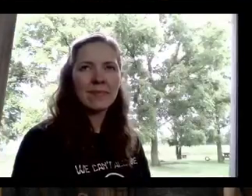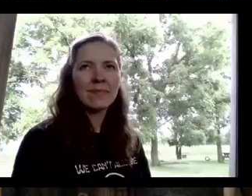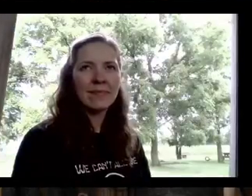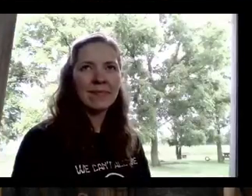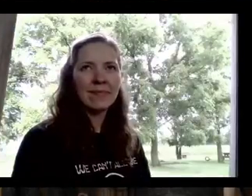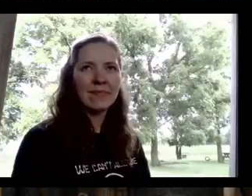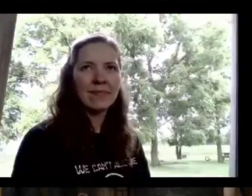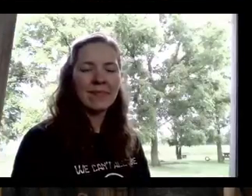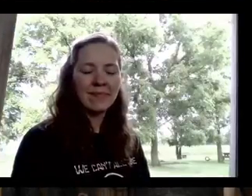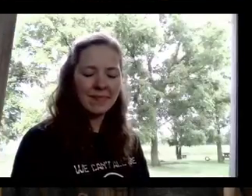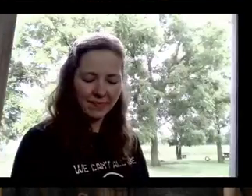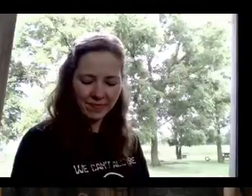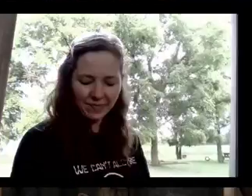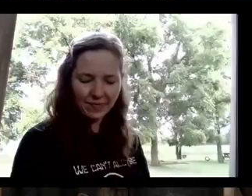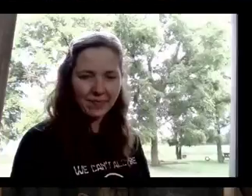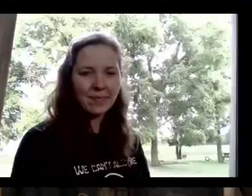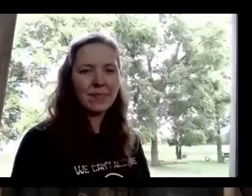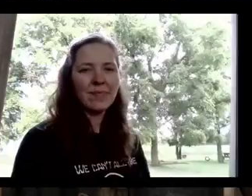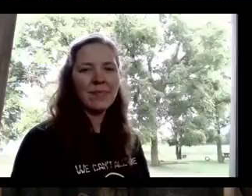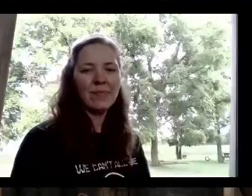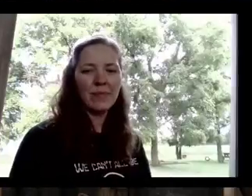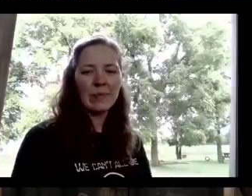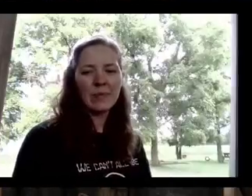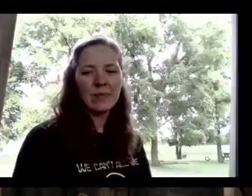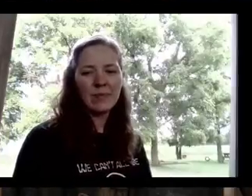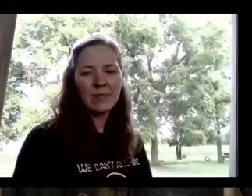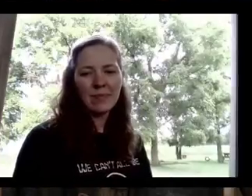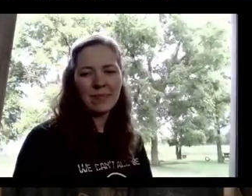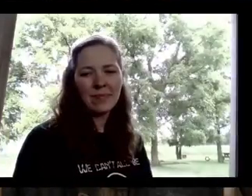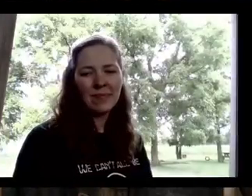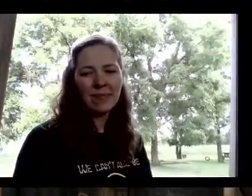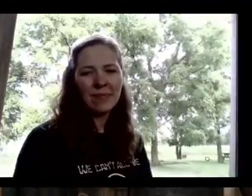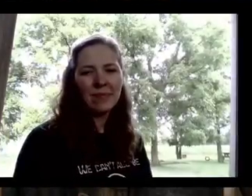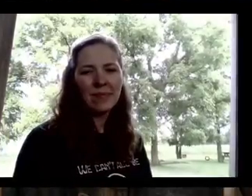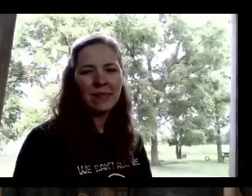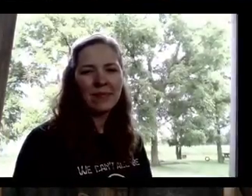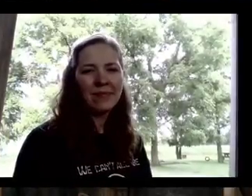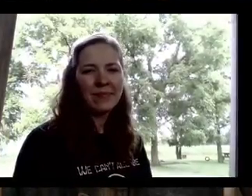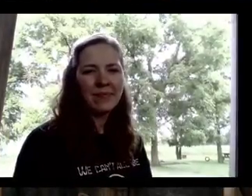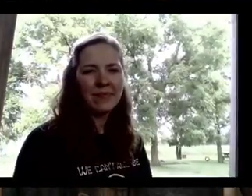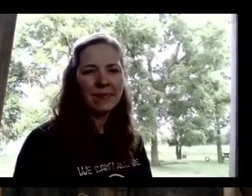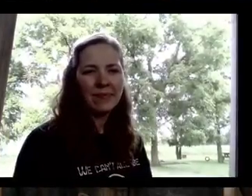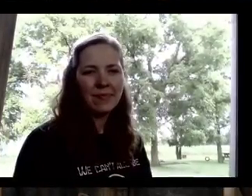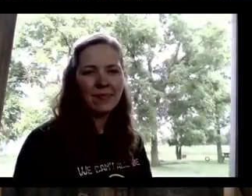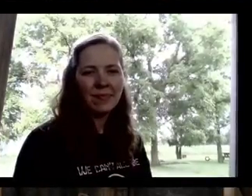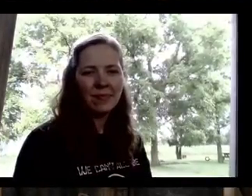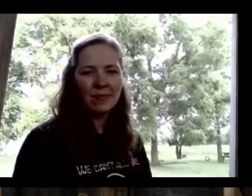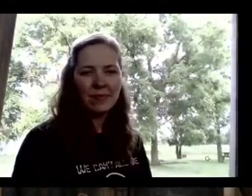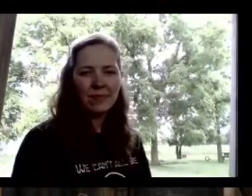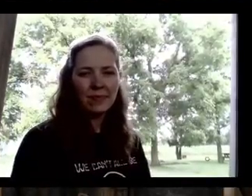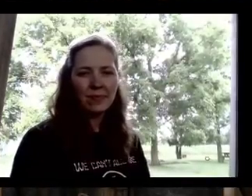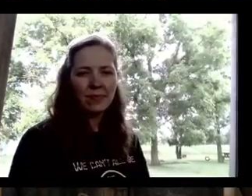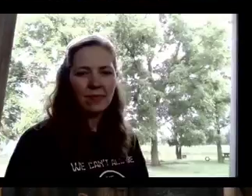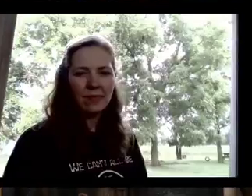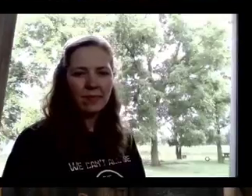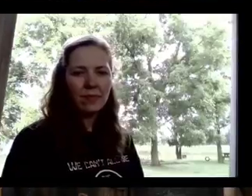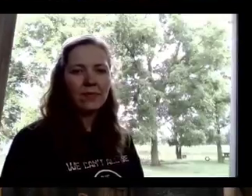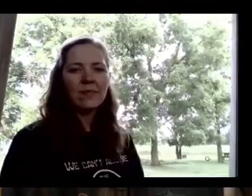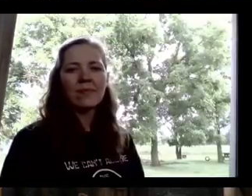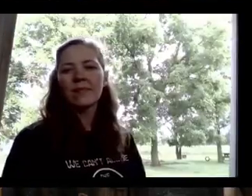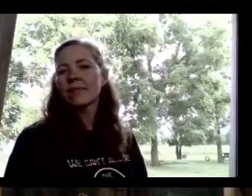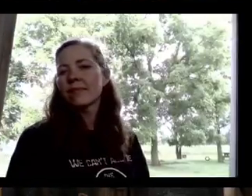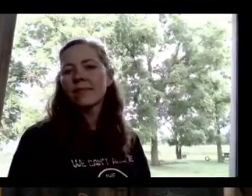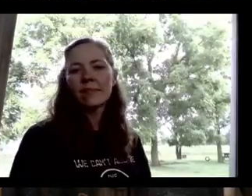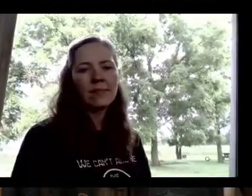right, to take and make a hammer, when you could just make it out of something, a high carbon piece of steel, and just one shot done,